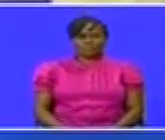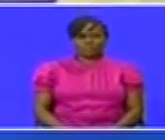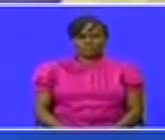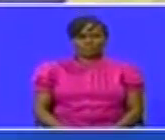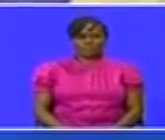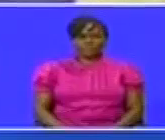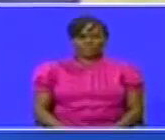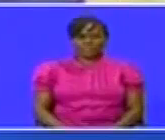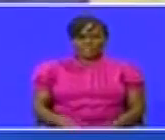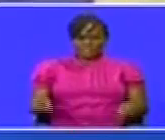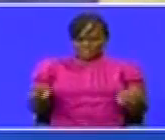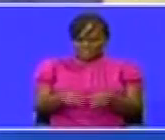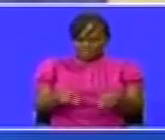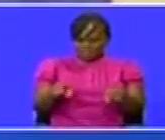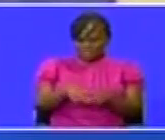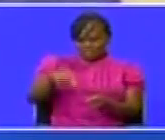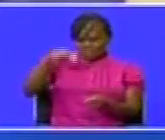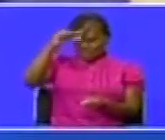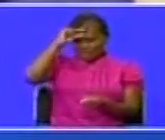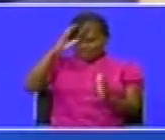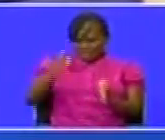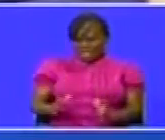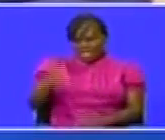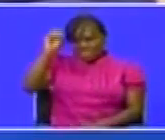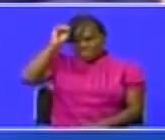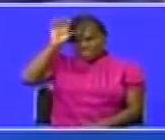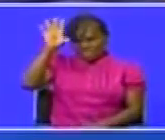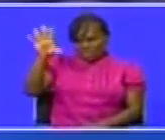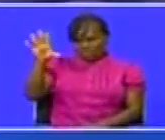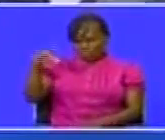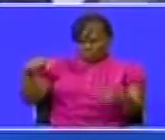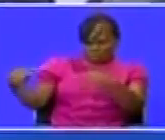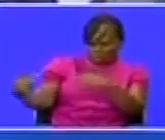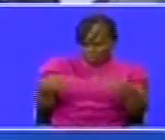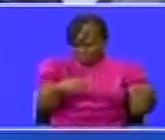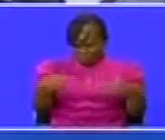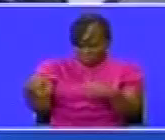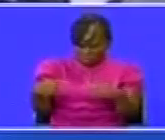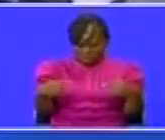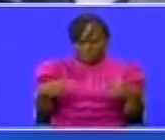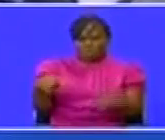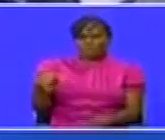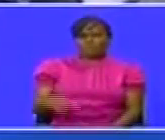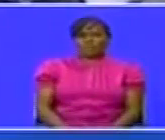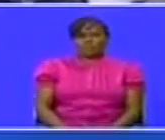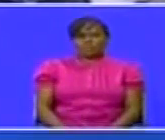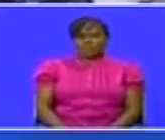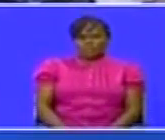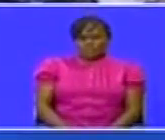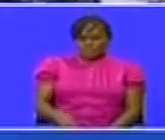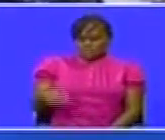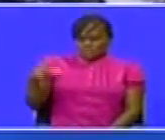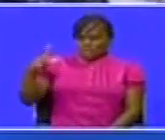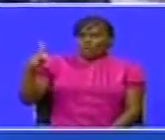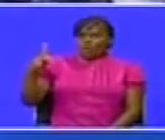And at stake is the coveted prize of the governor's seat in Kiambu, currently held by Kabogo. Kabogo moved to court